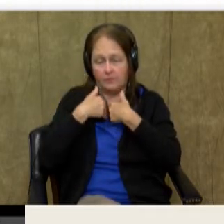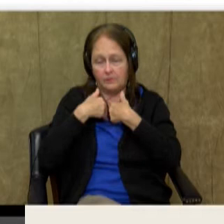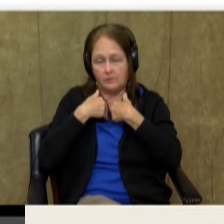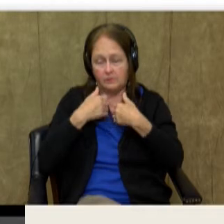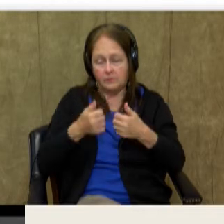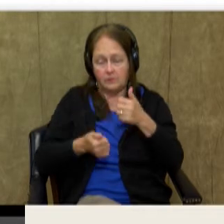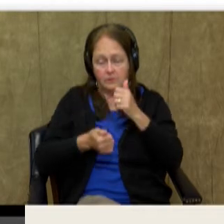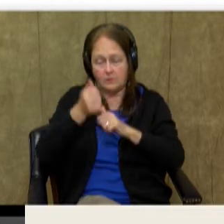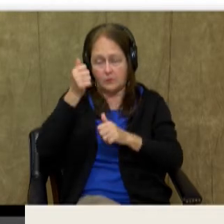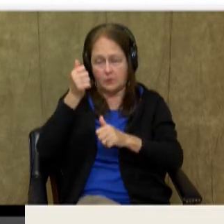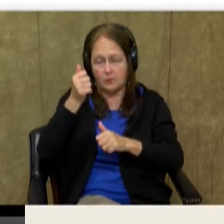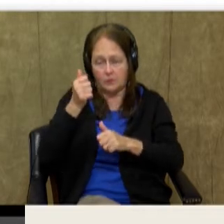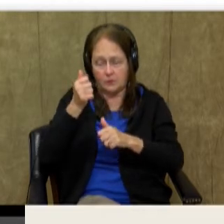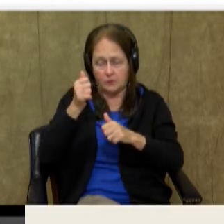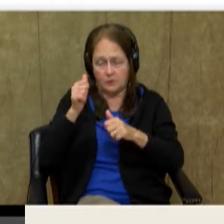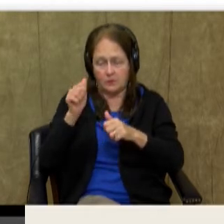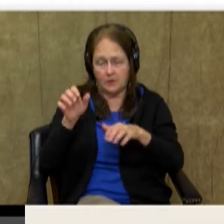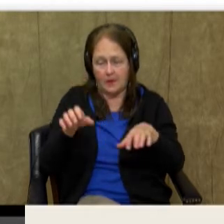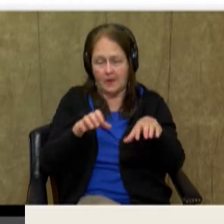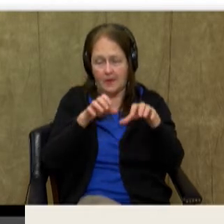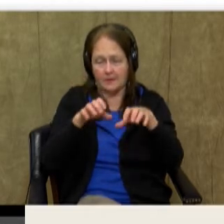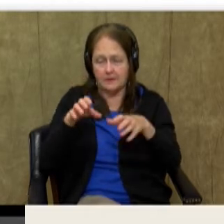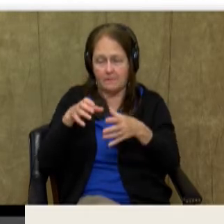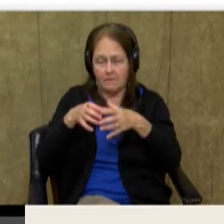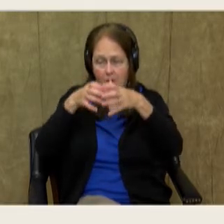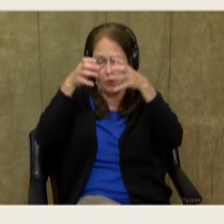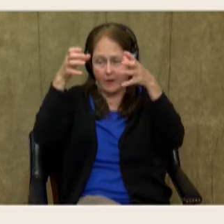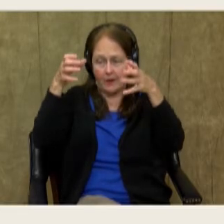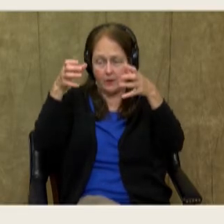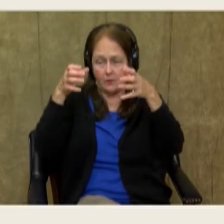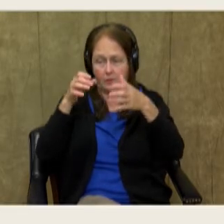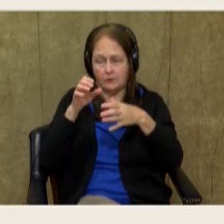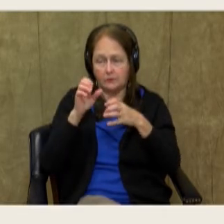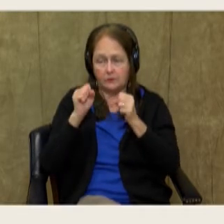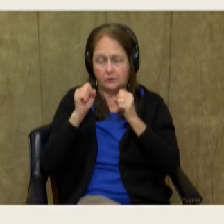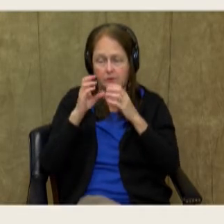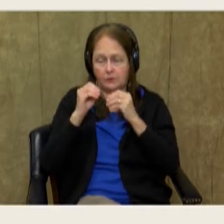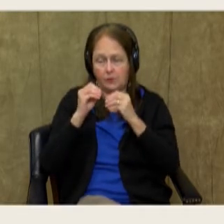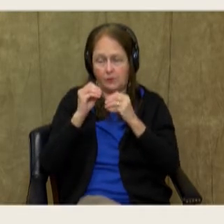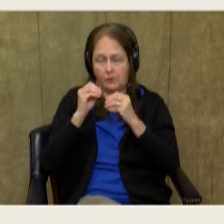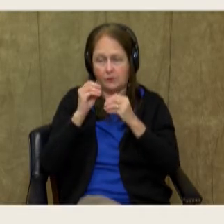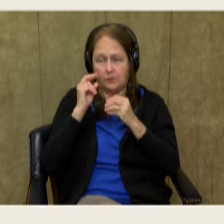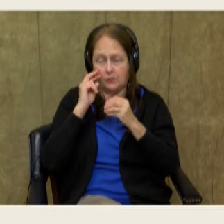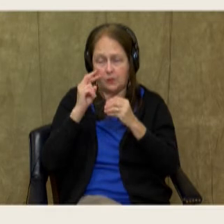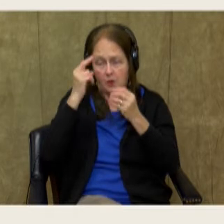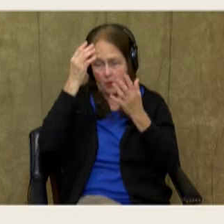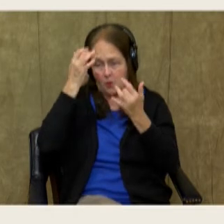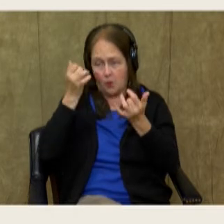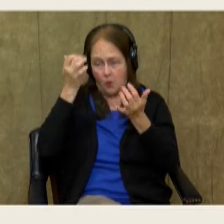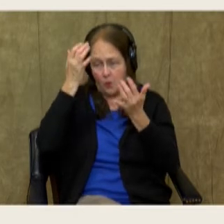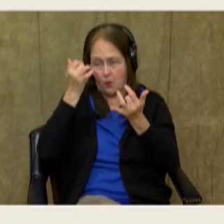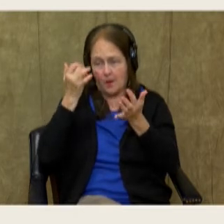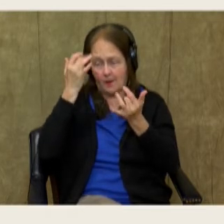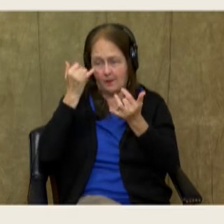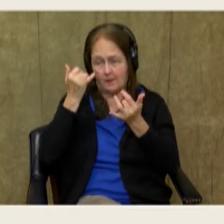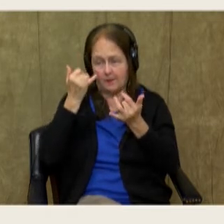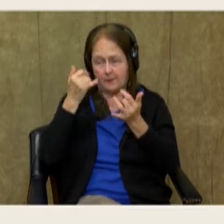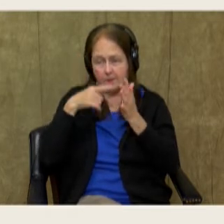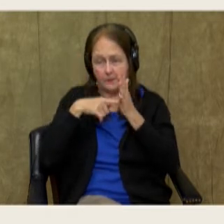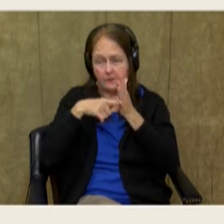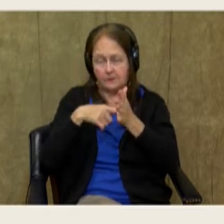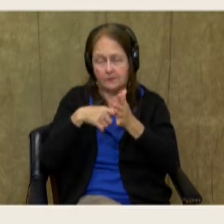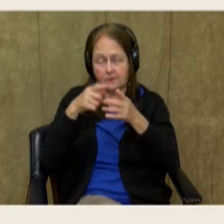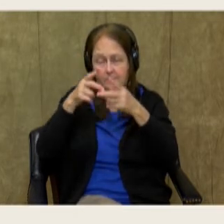the most active volcanoes in the world. So let's take a look at why. This is a map showing